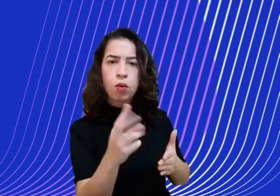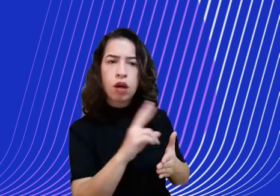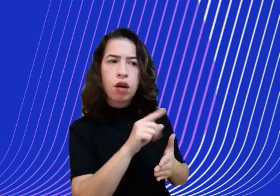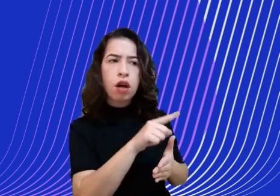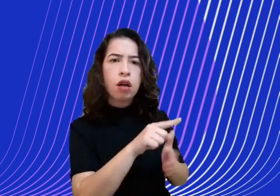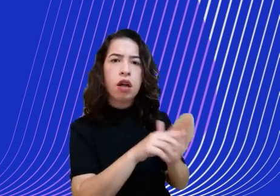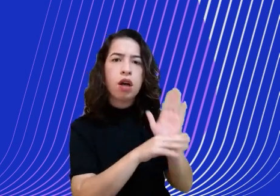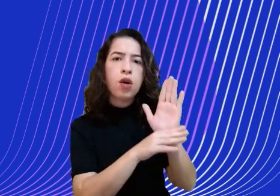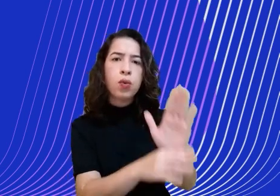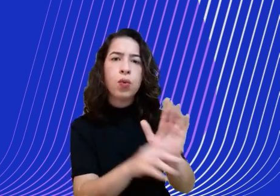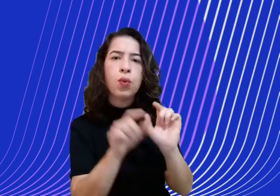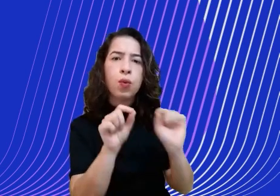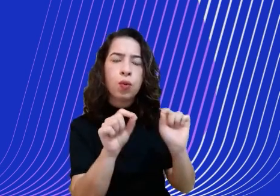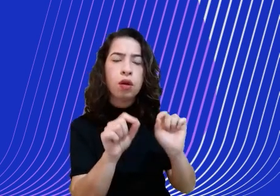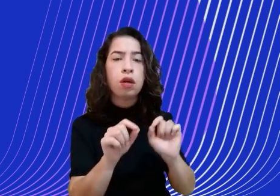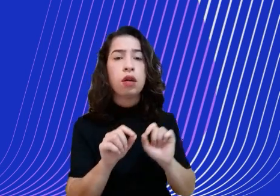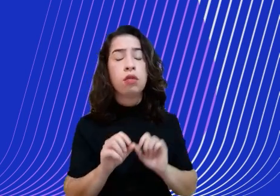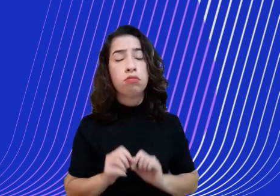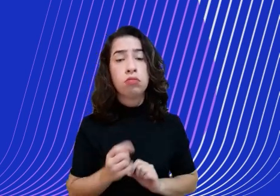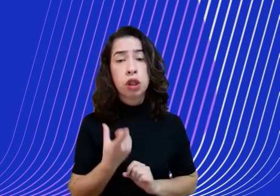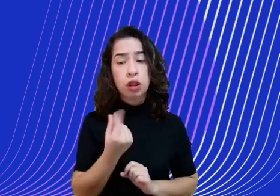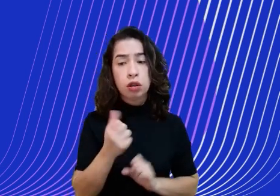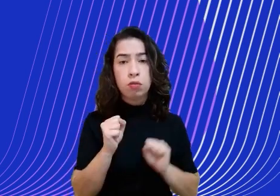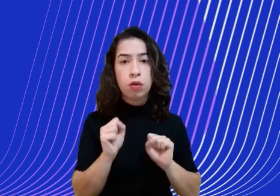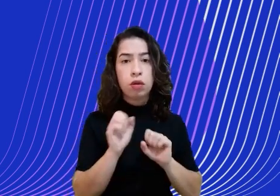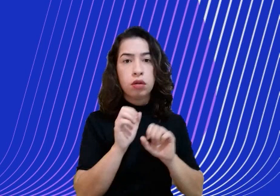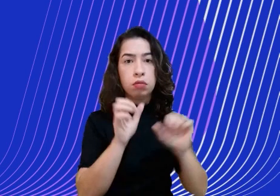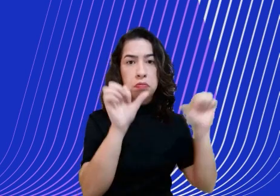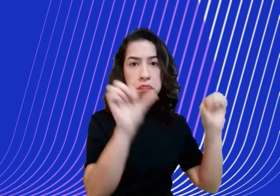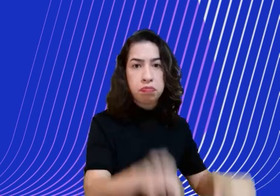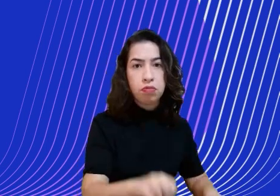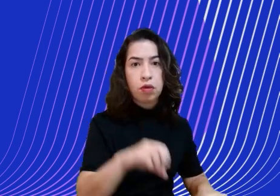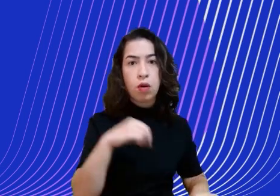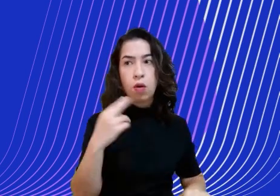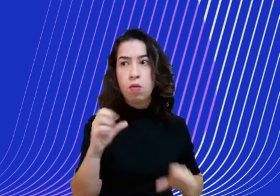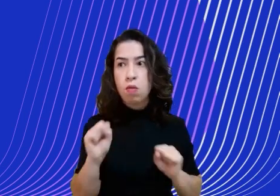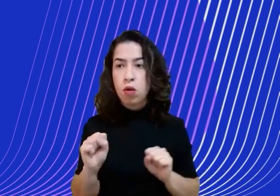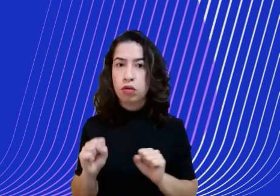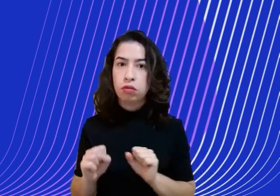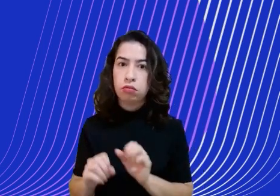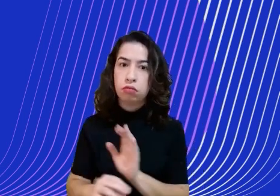to a positive impact or for the negative impact. We